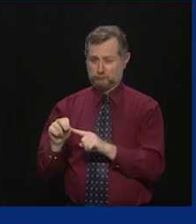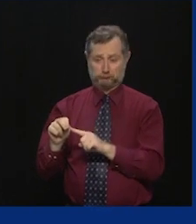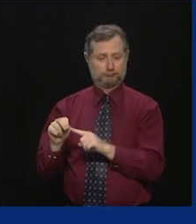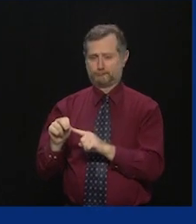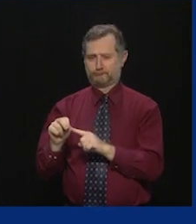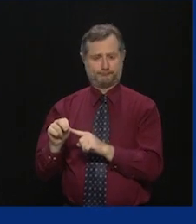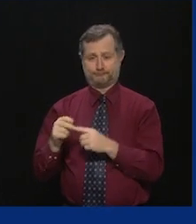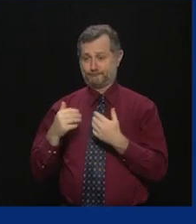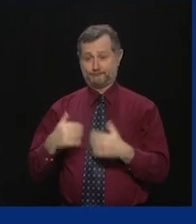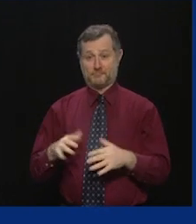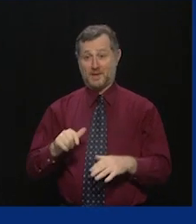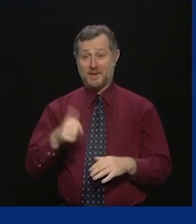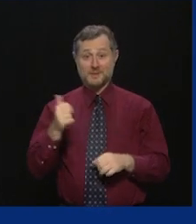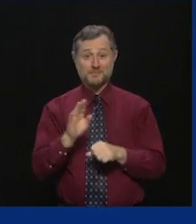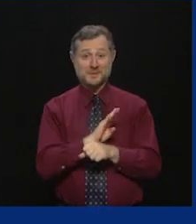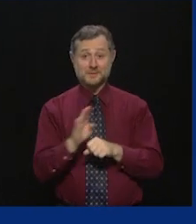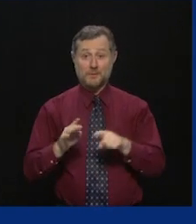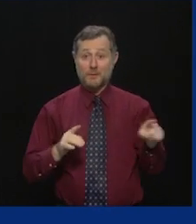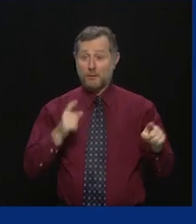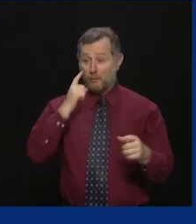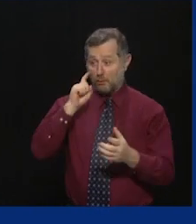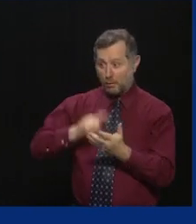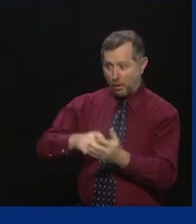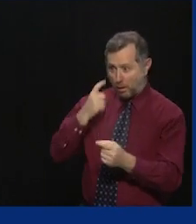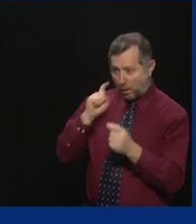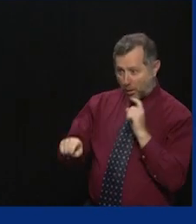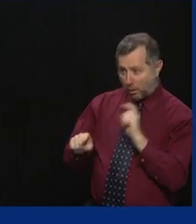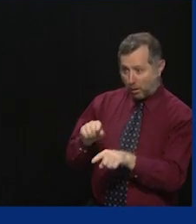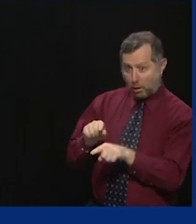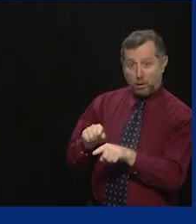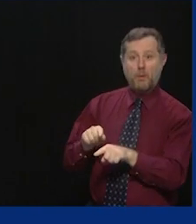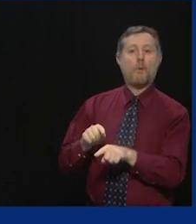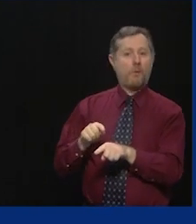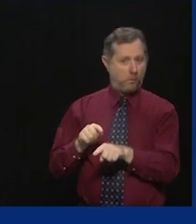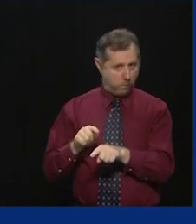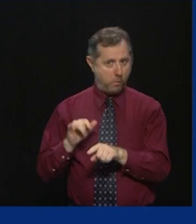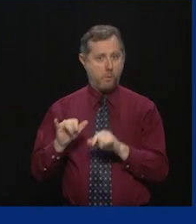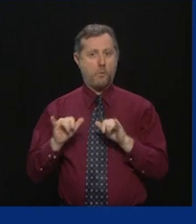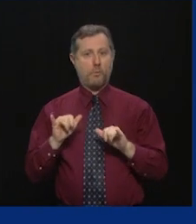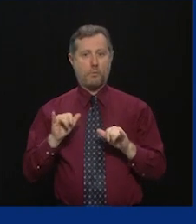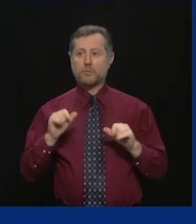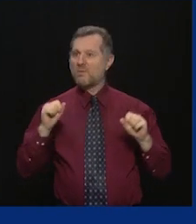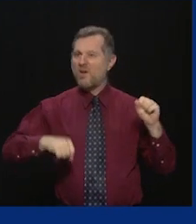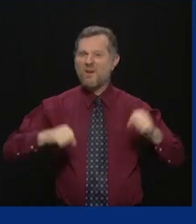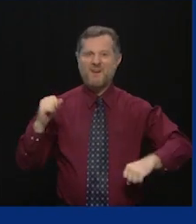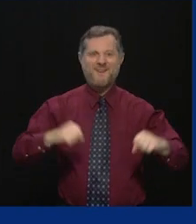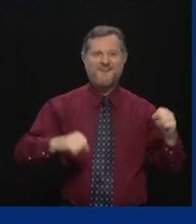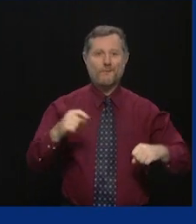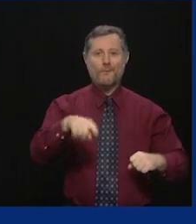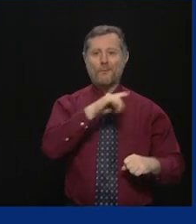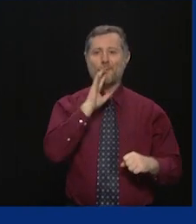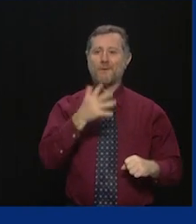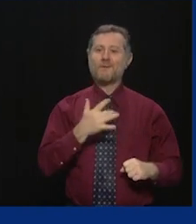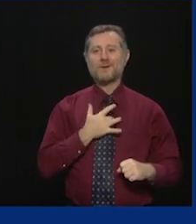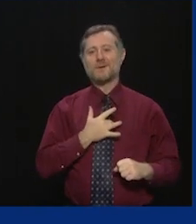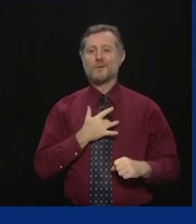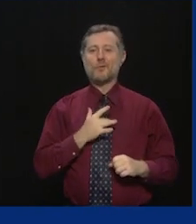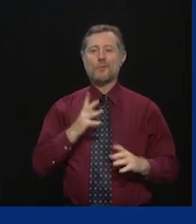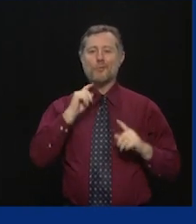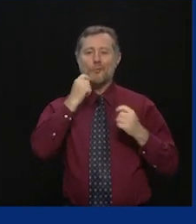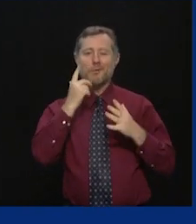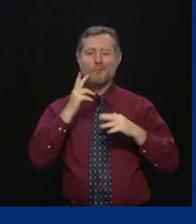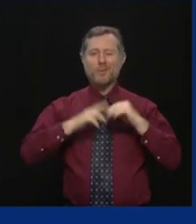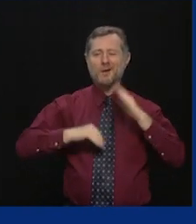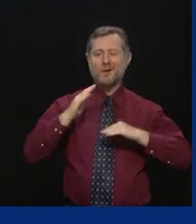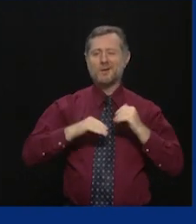other companies who are looking anywhere they can go to start a business. They're going to say, yes, it's a cool building, it's a cool company, it's a cool place